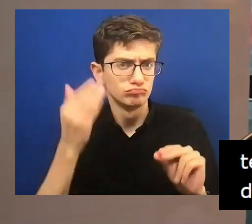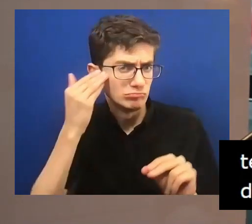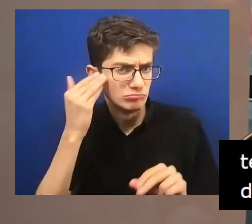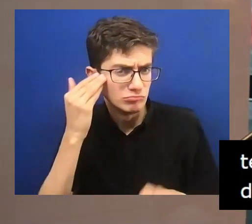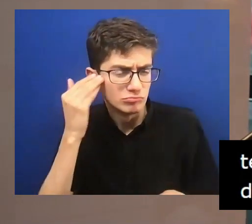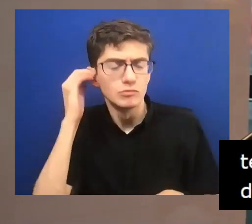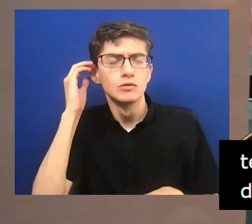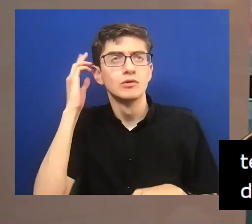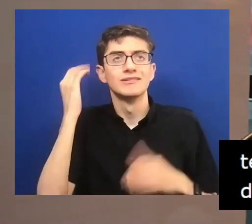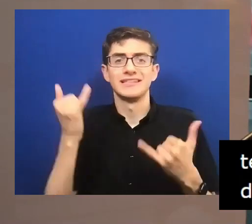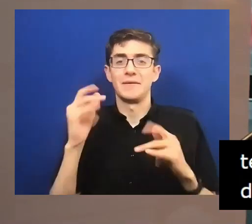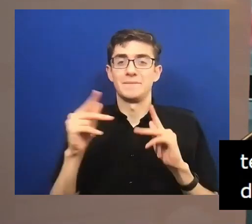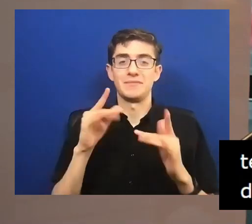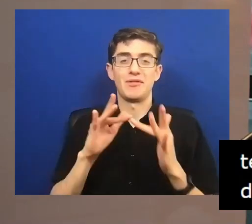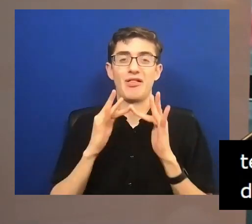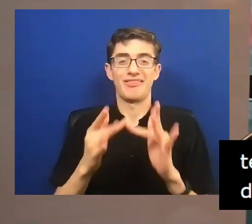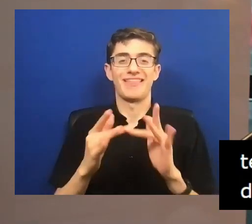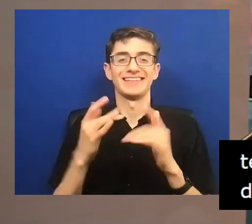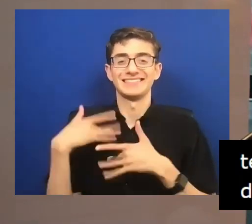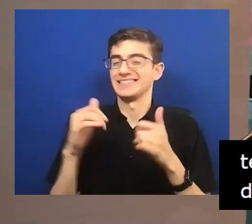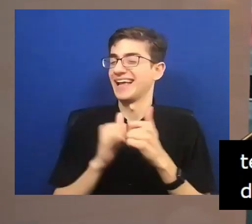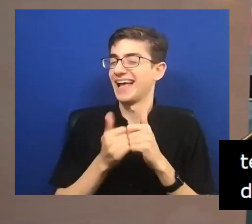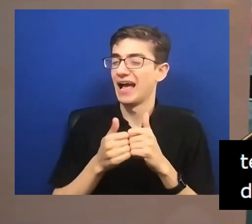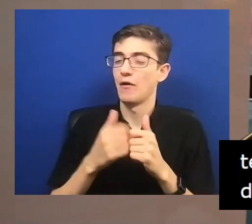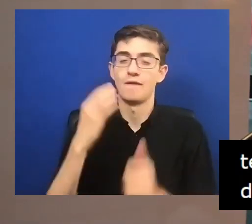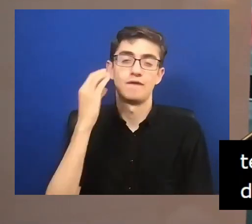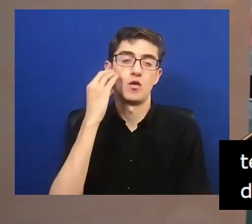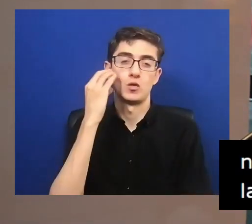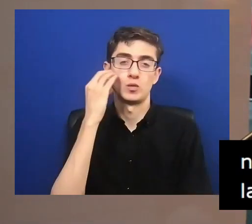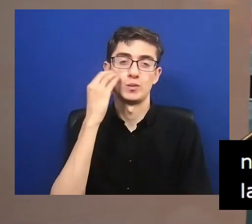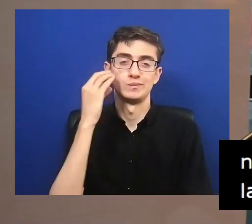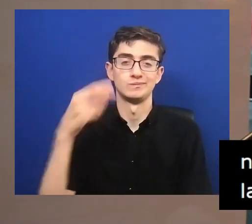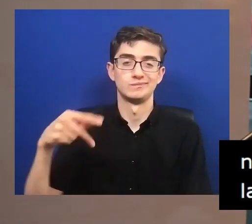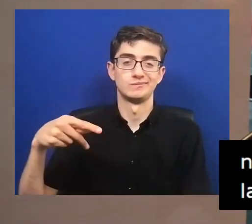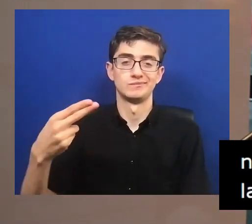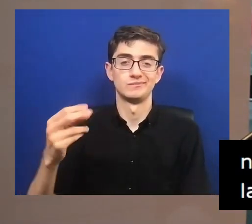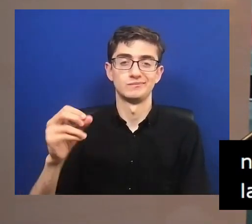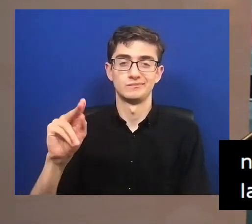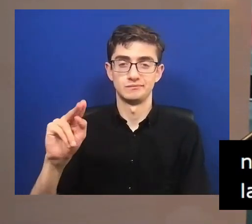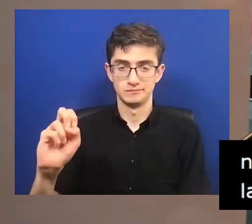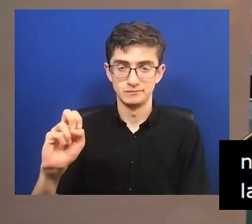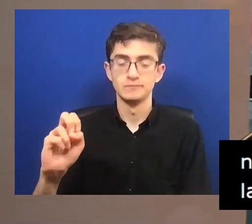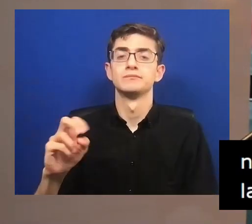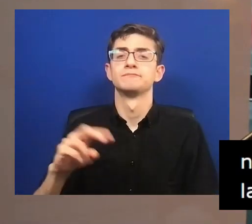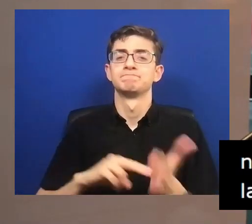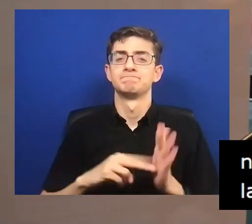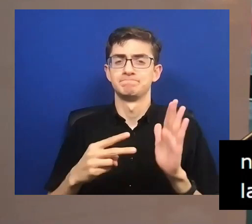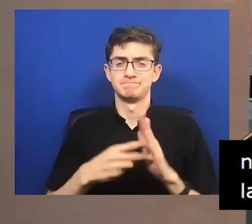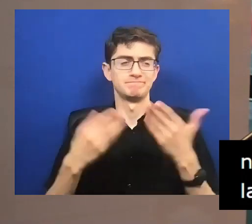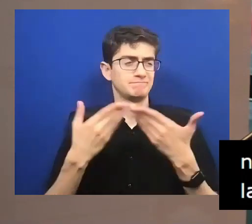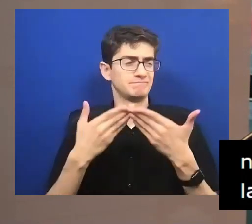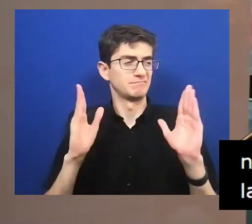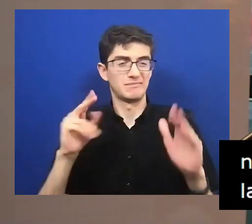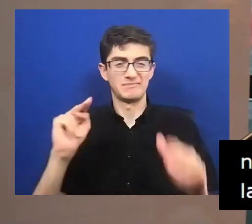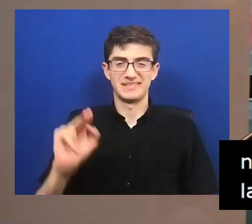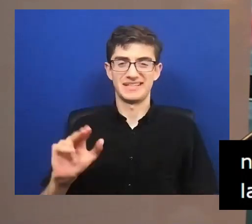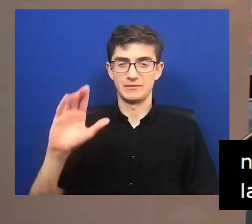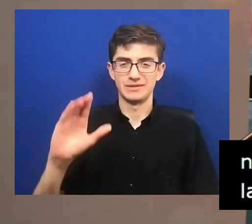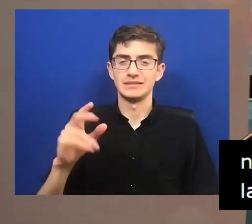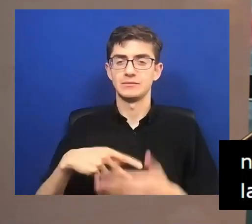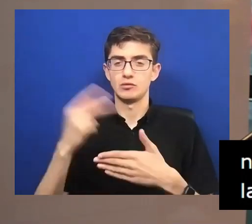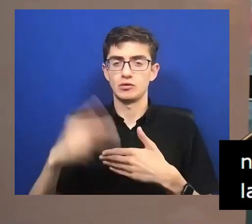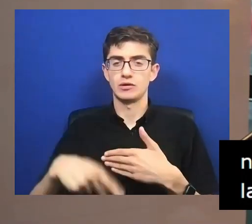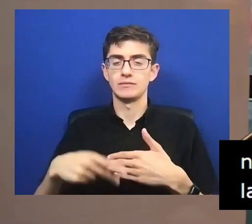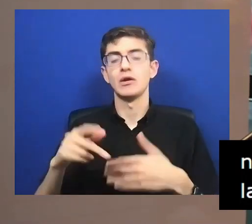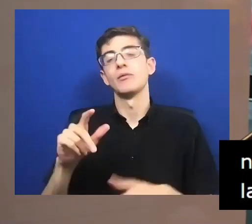many people is through their phone. For this reason, our Link NYC program remains an invaluable resource for New Yorkers and visitors,